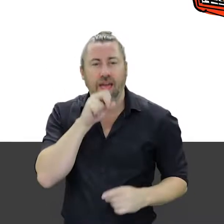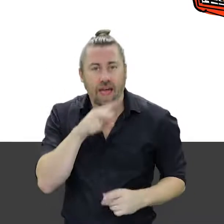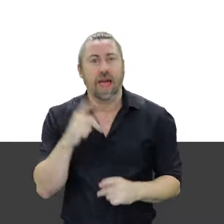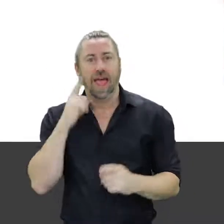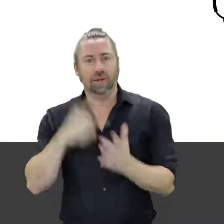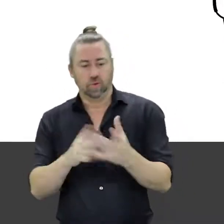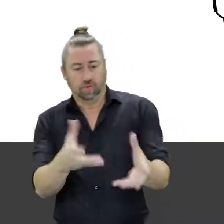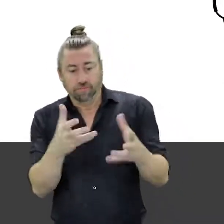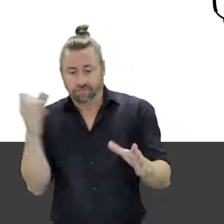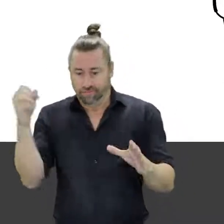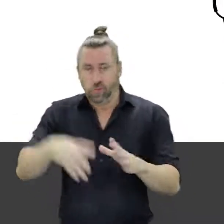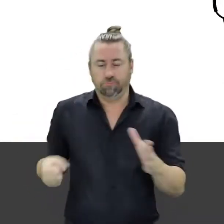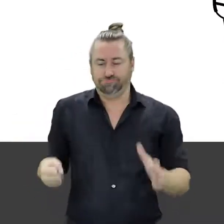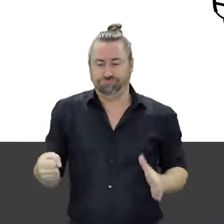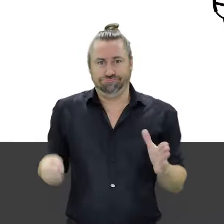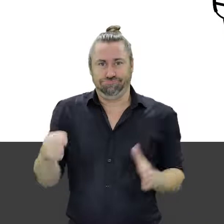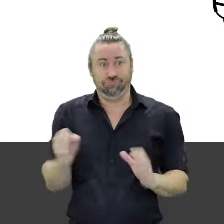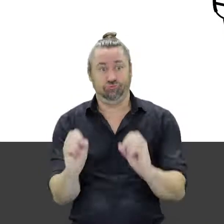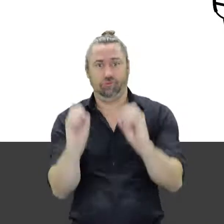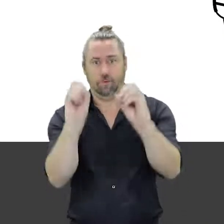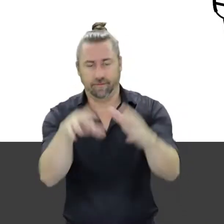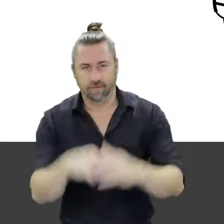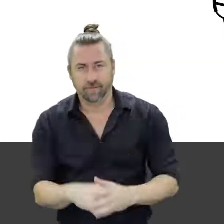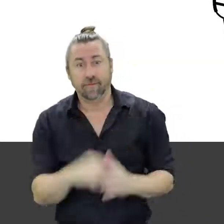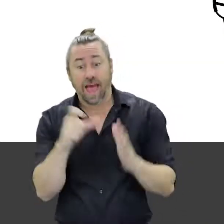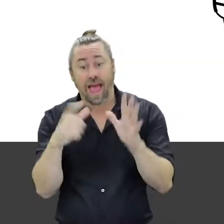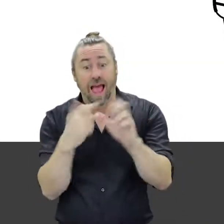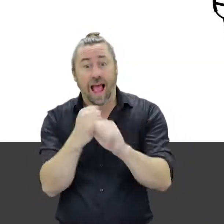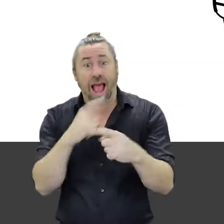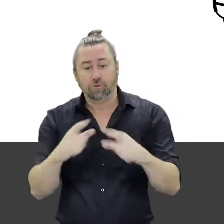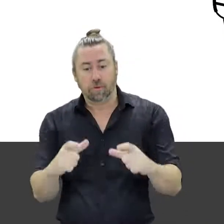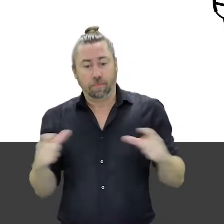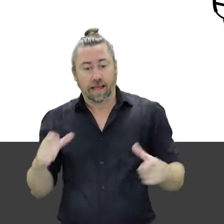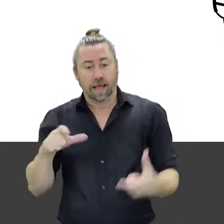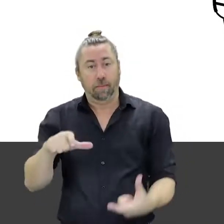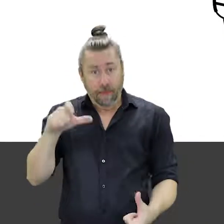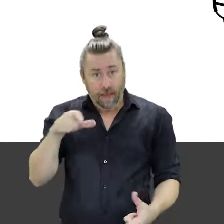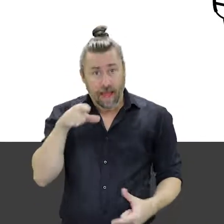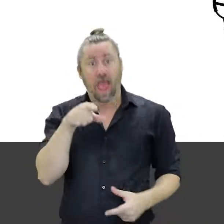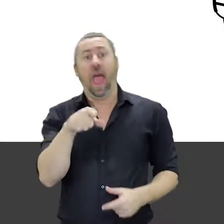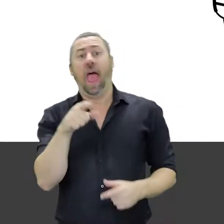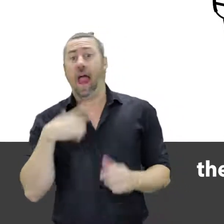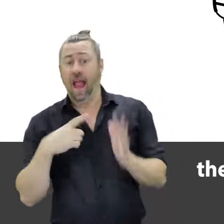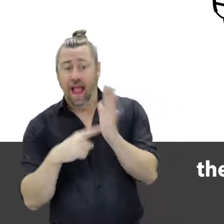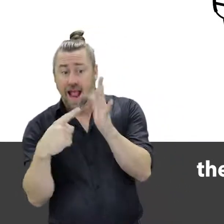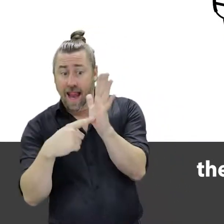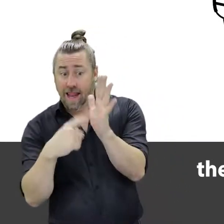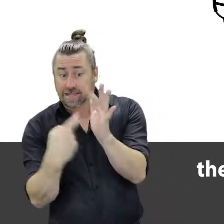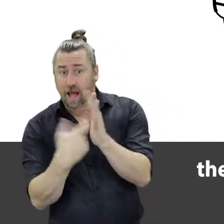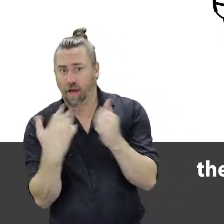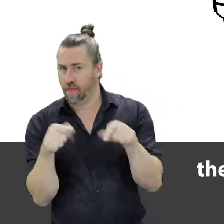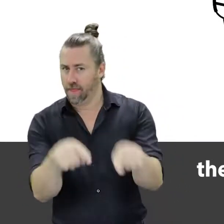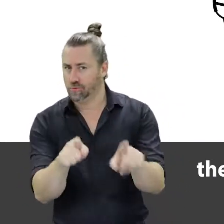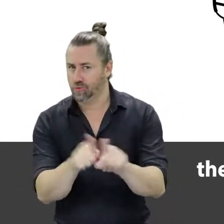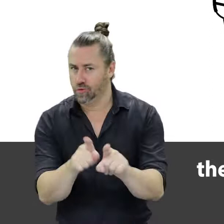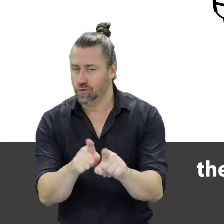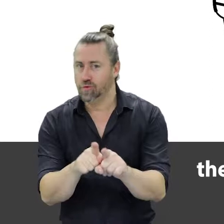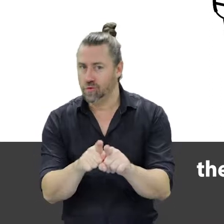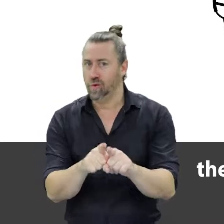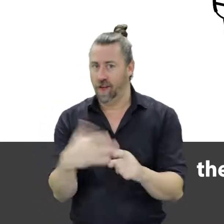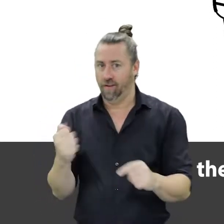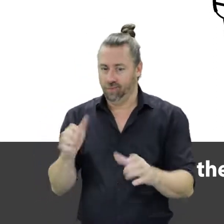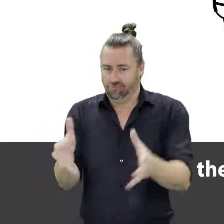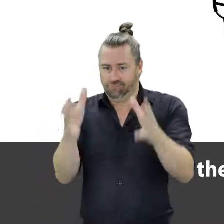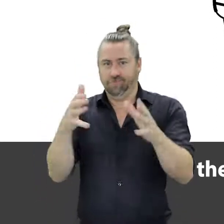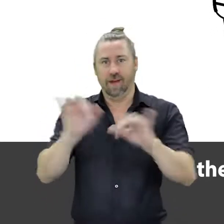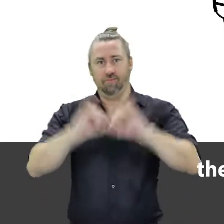and housing purposes. Make sure the cage is big enough and has a litter tray that suits the animal, as each animal may need to